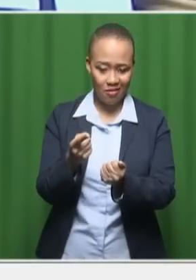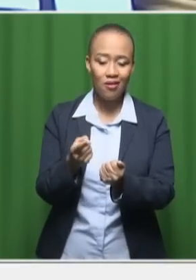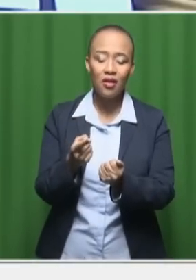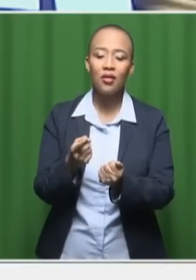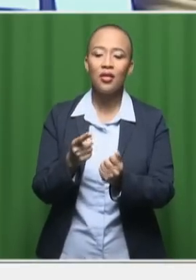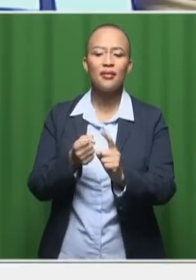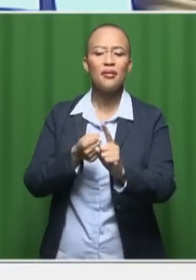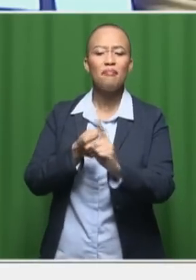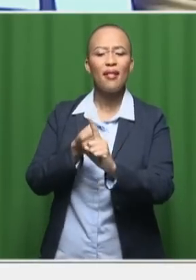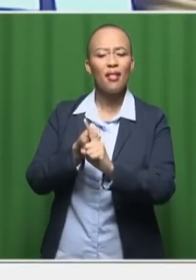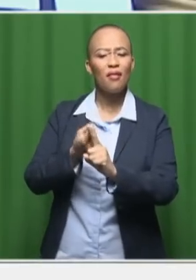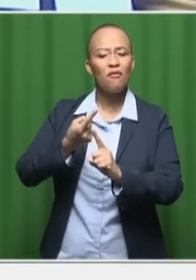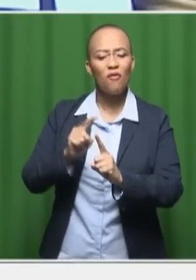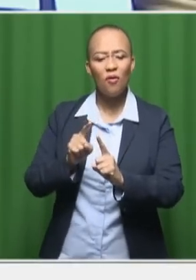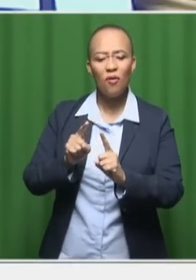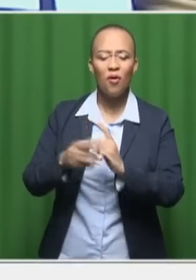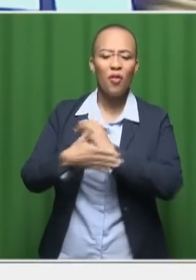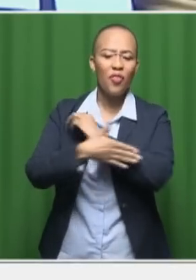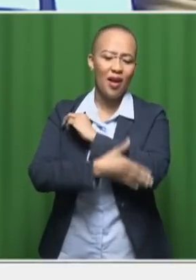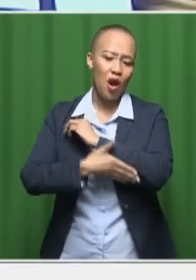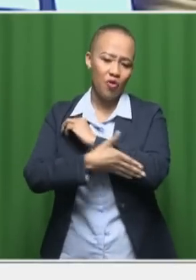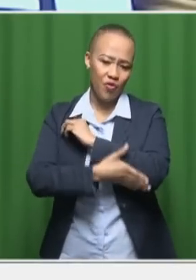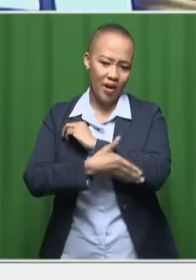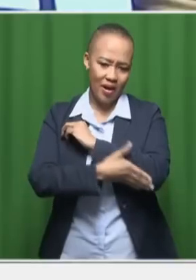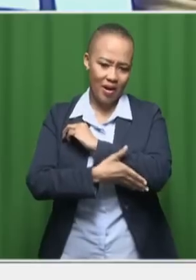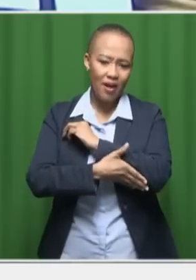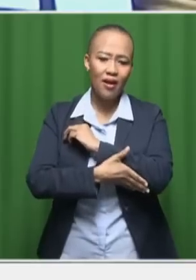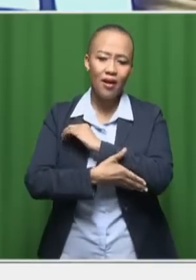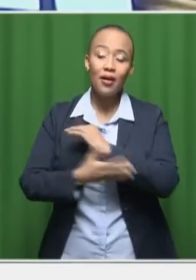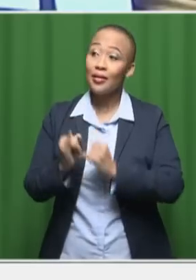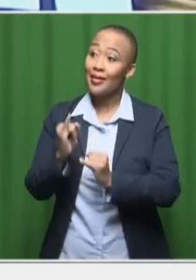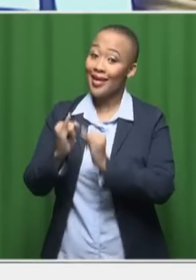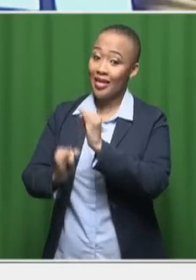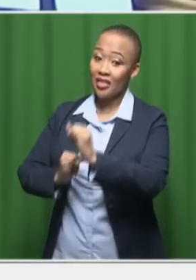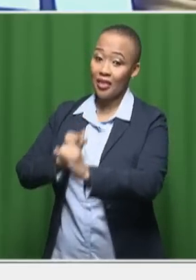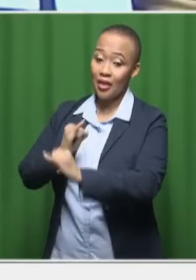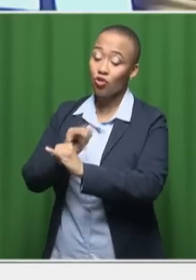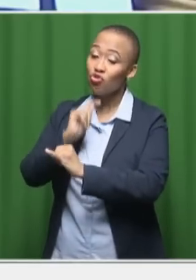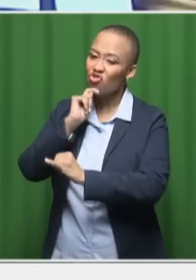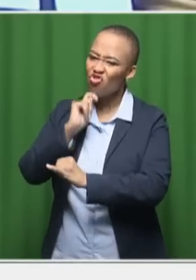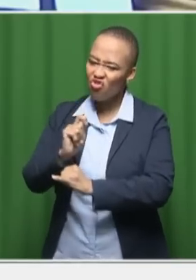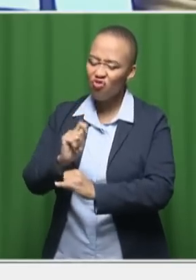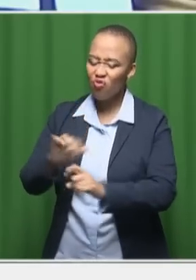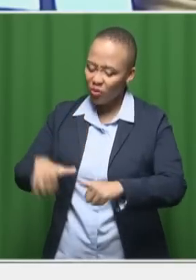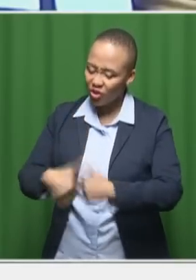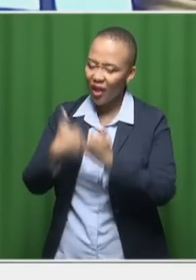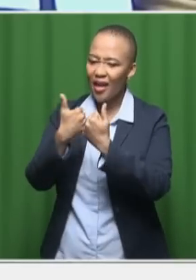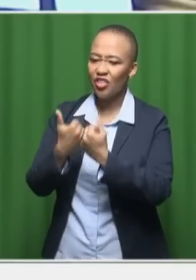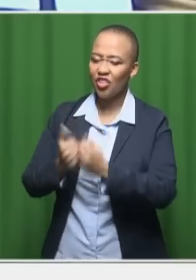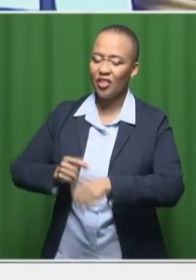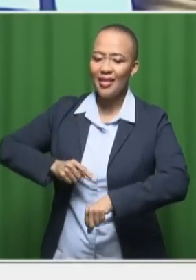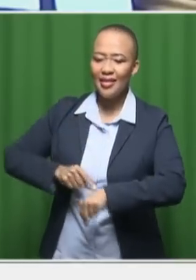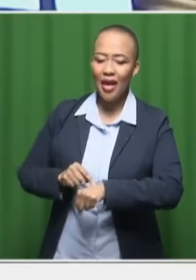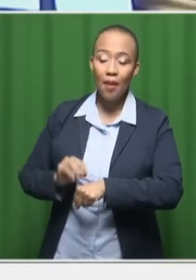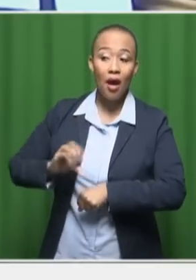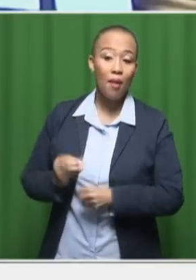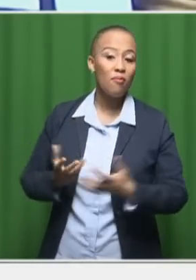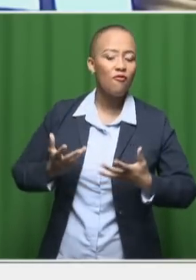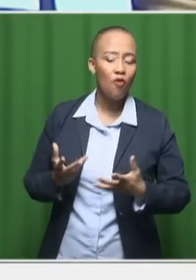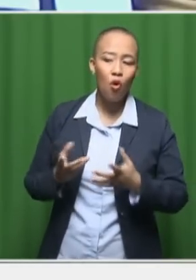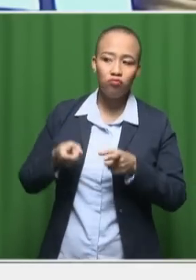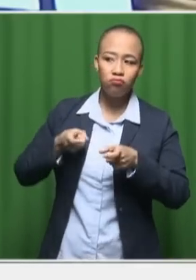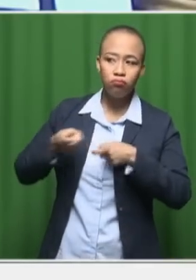in that sense, that is a really important process, and how South Africa will do that publicly or behind closed doors will certainly